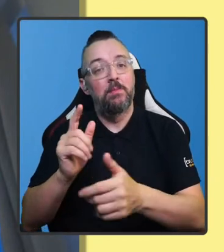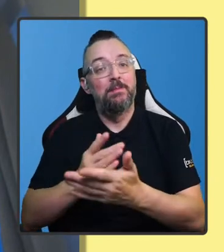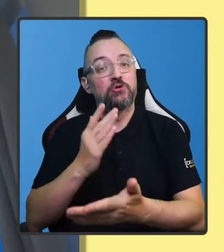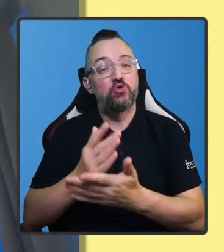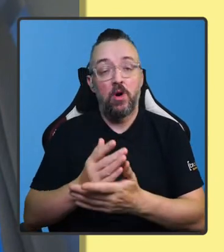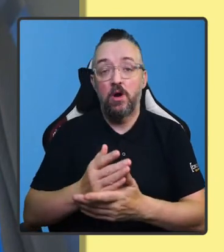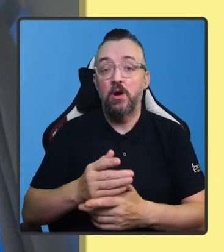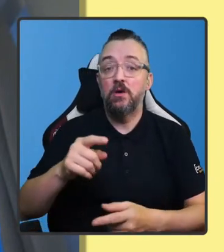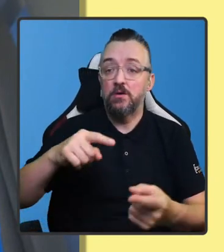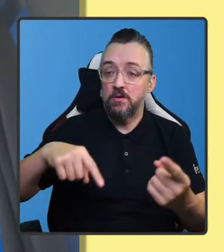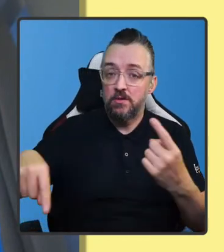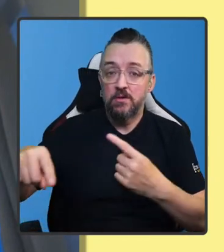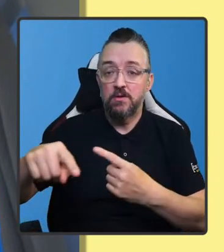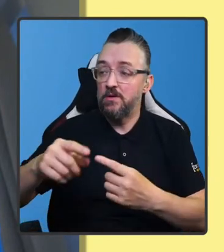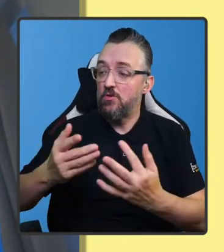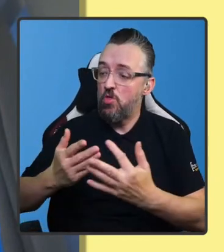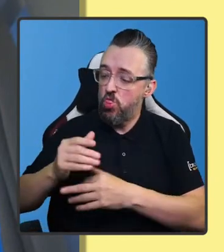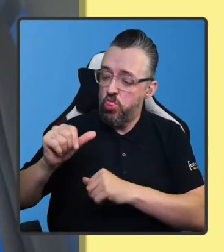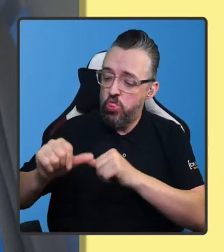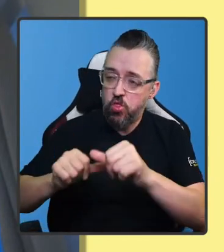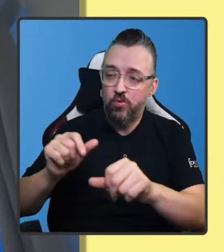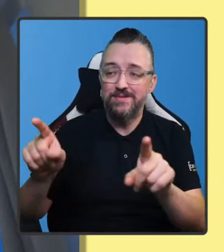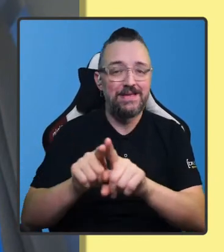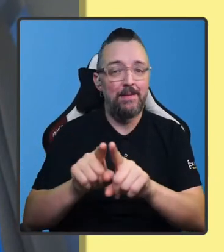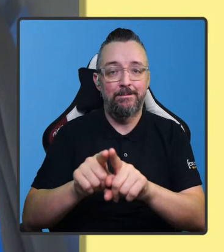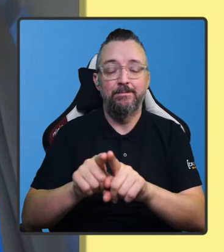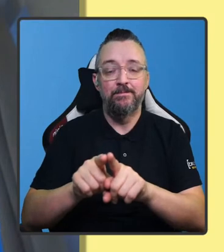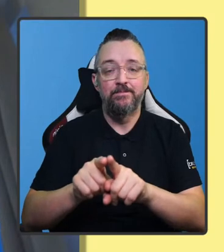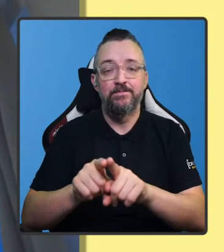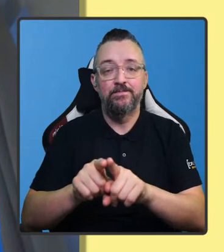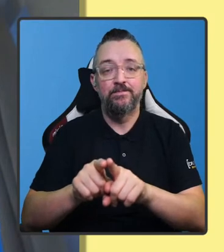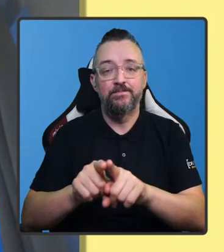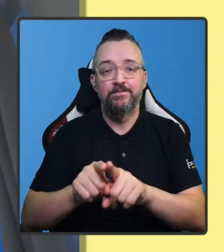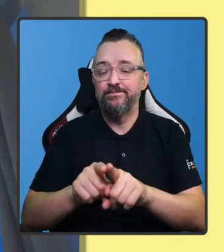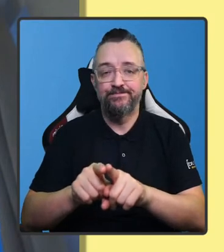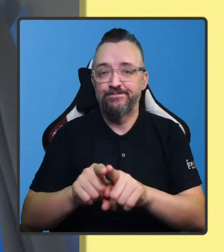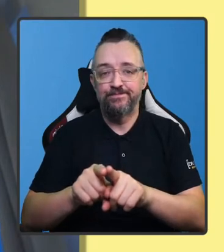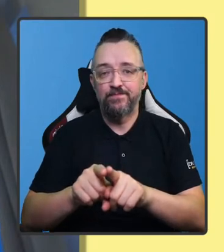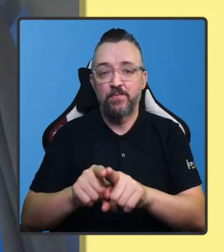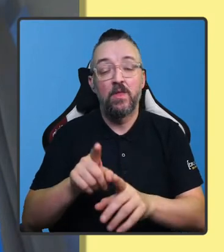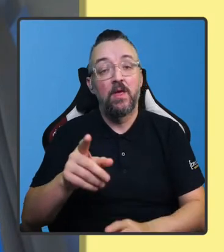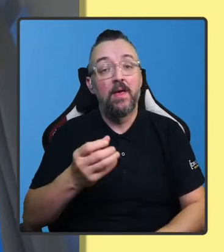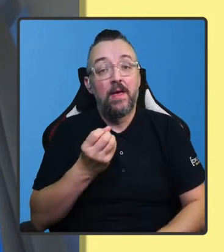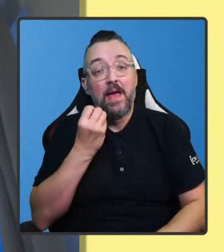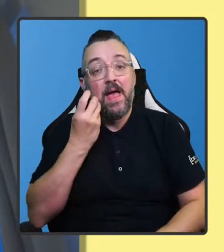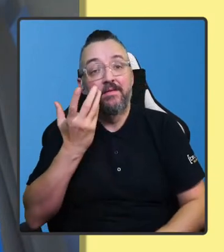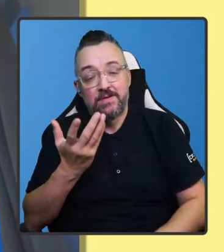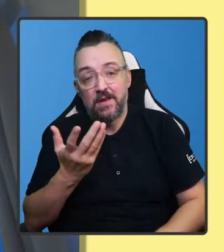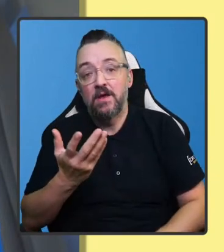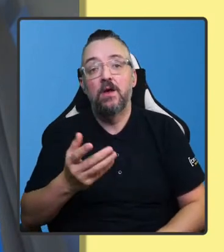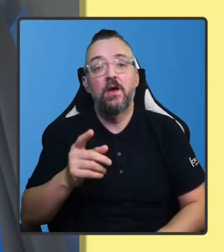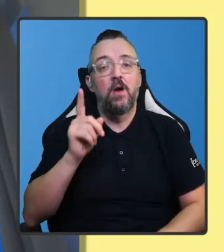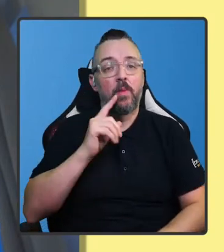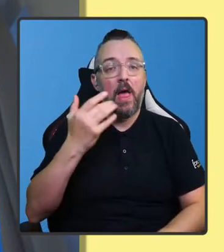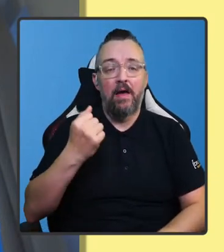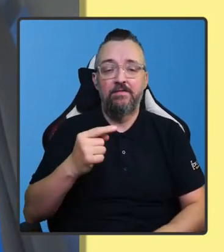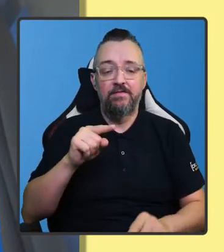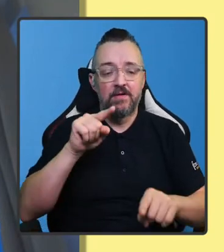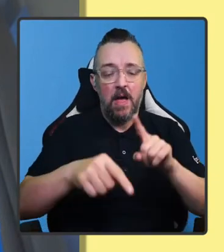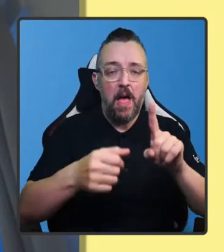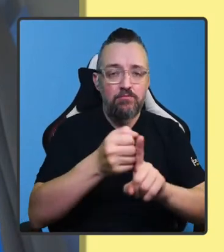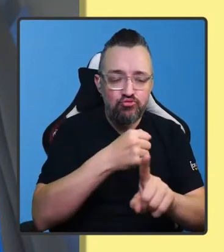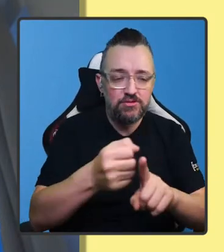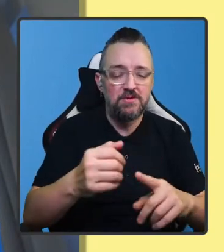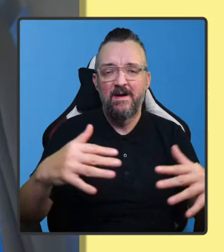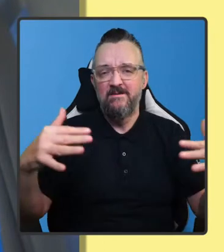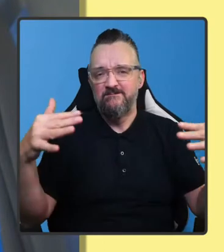goes through this. Every day, women are subjected to abuse, harassment, and violence. The